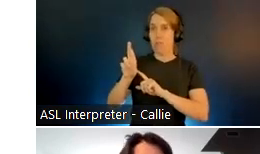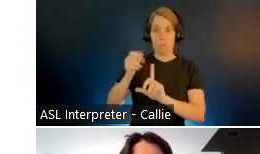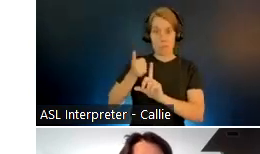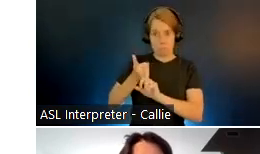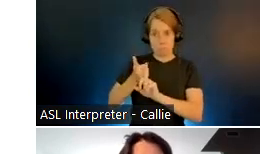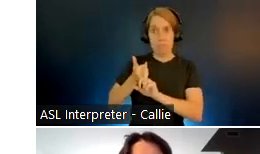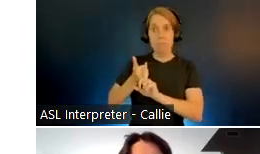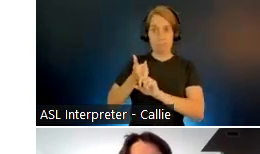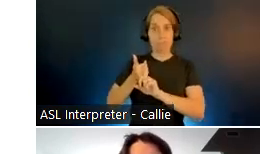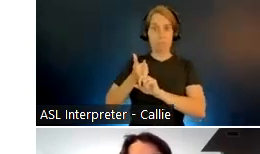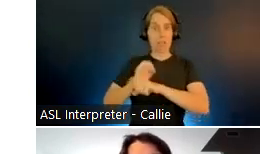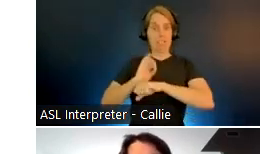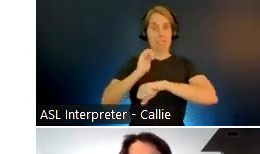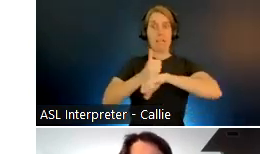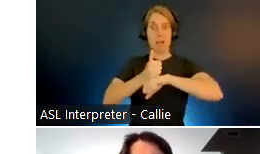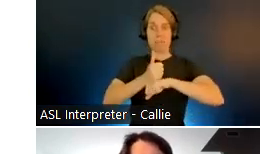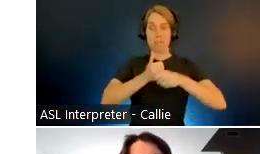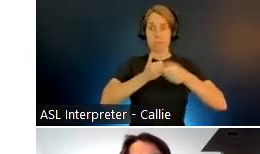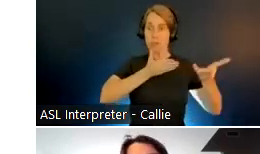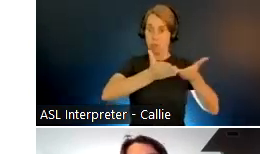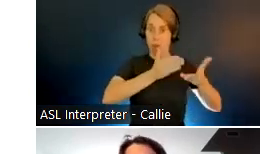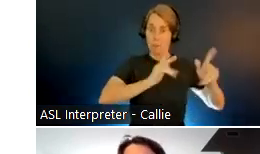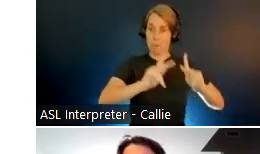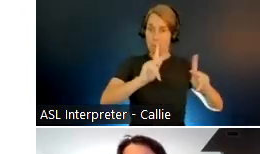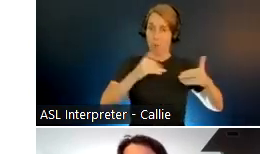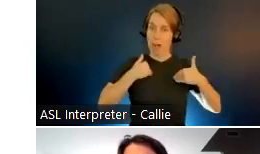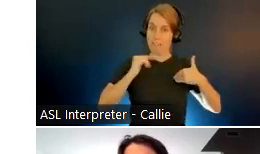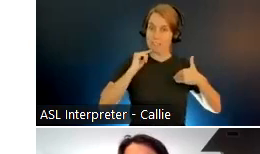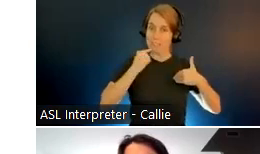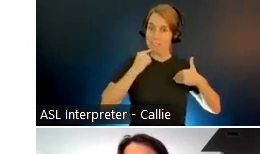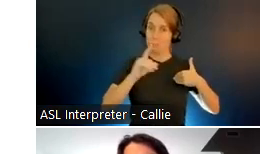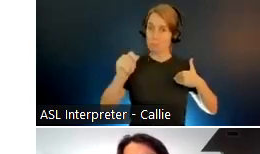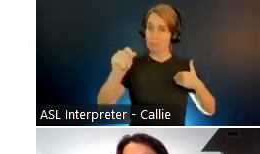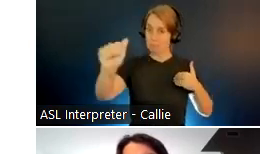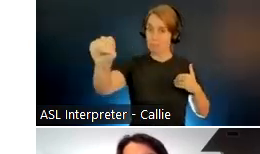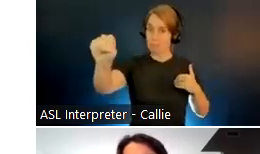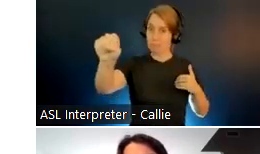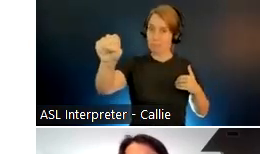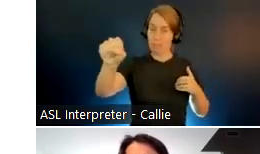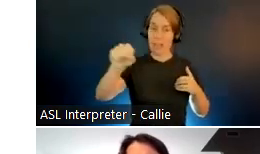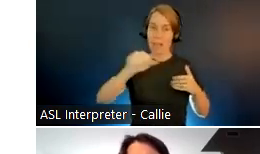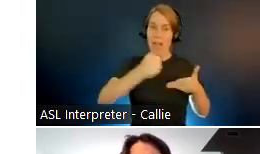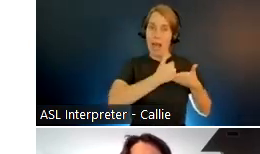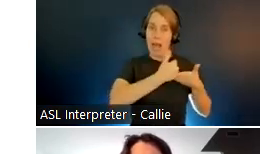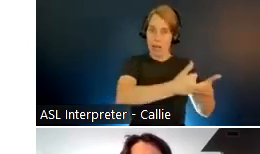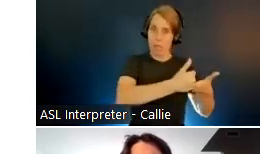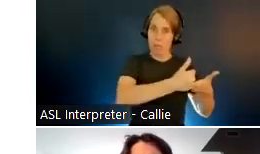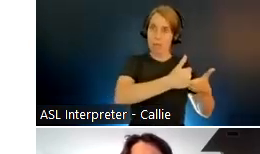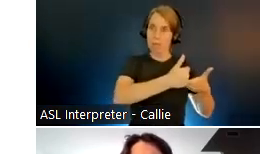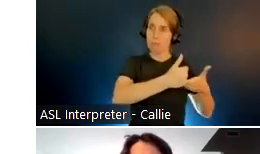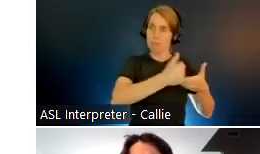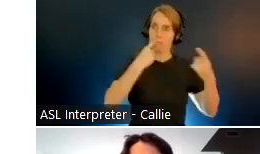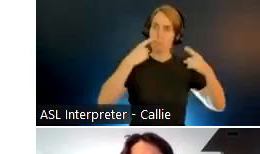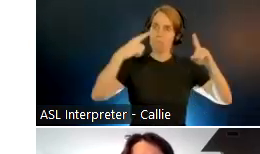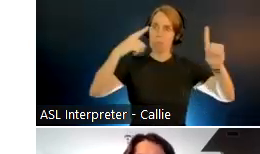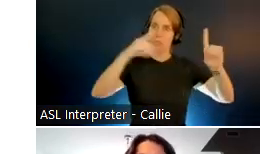to serve folks with more significant disabilities and help them reach their employment goals. And so encourage